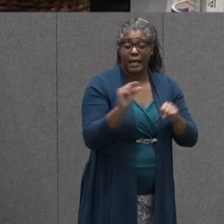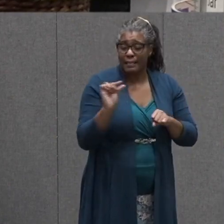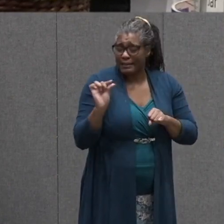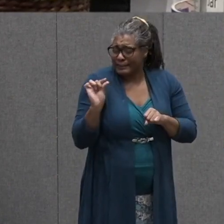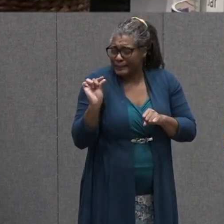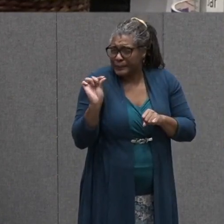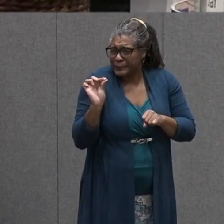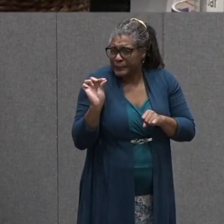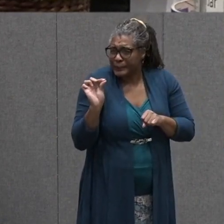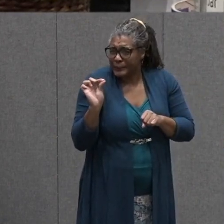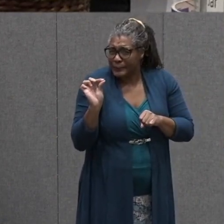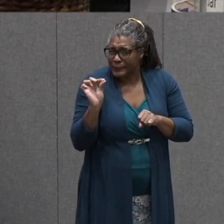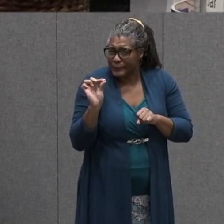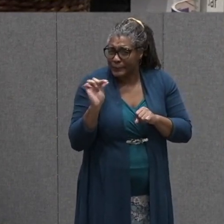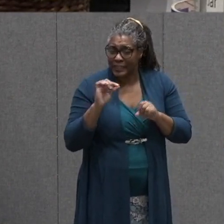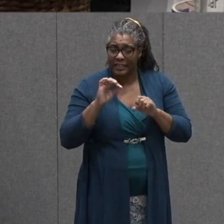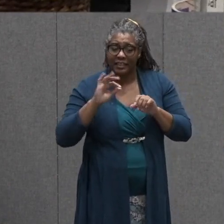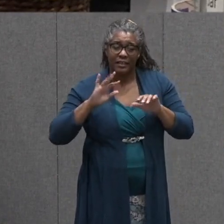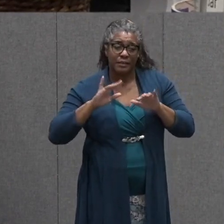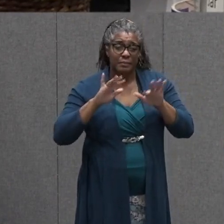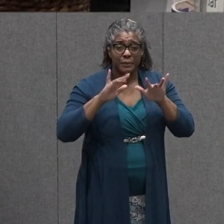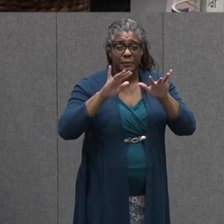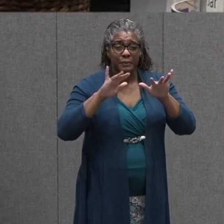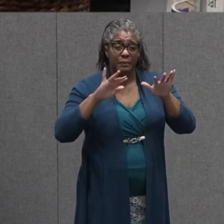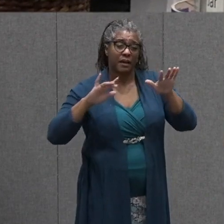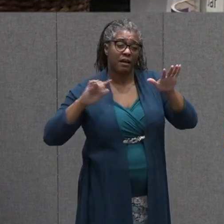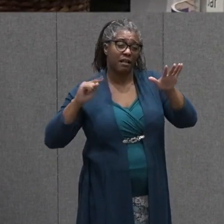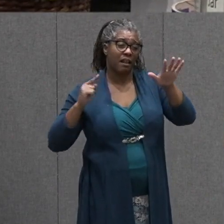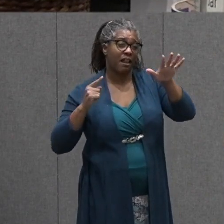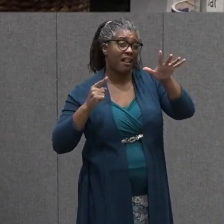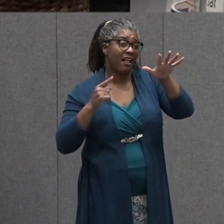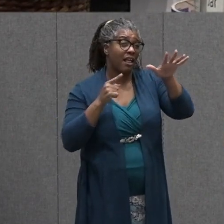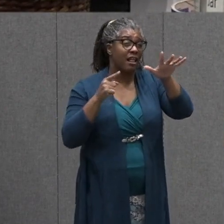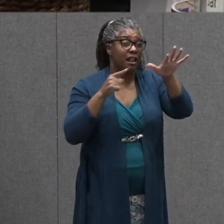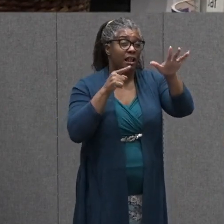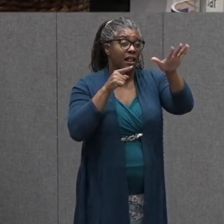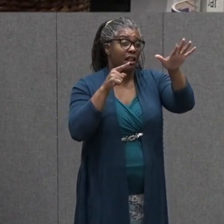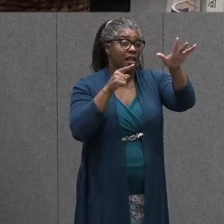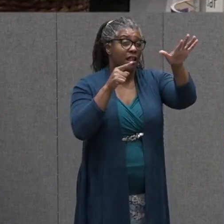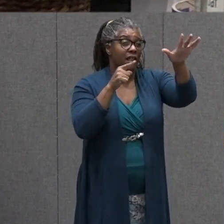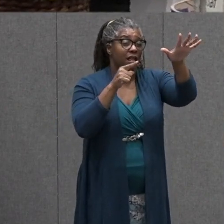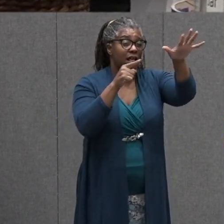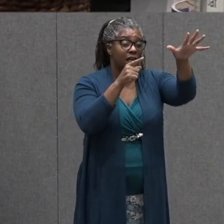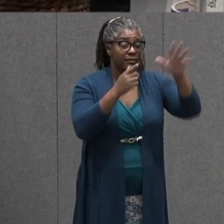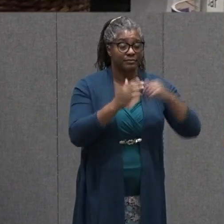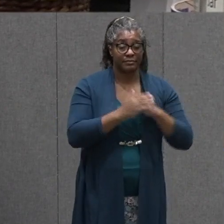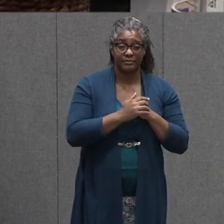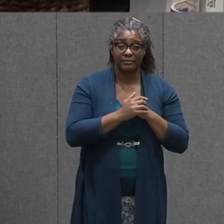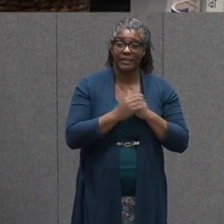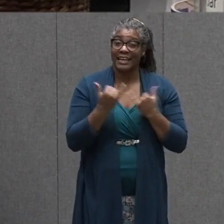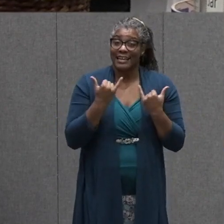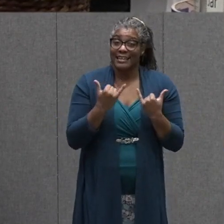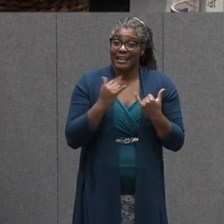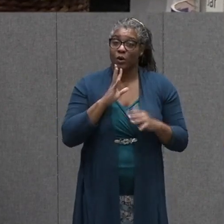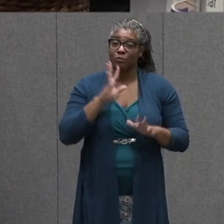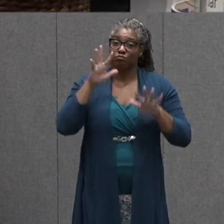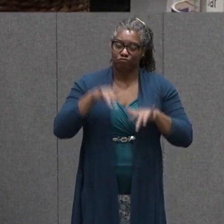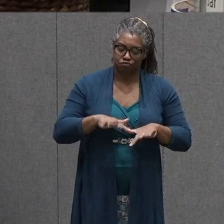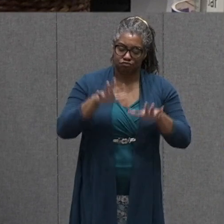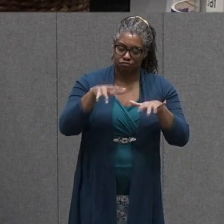you seen it before too? Maybe when you were studying government at the beginning of the year. I've seen that as poll, like a place people go to vote.